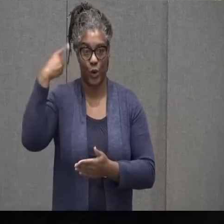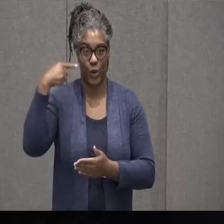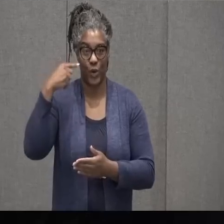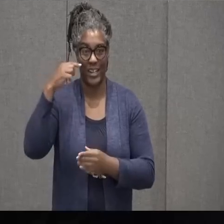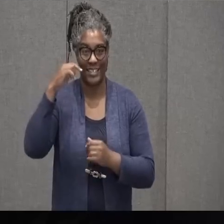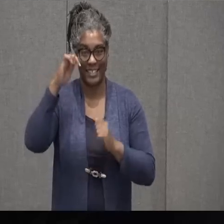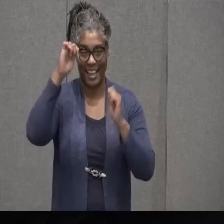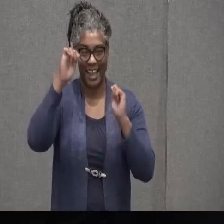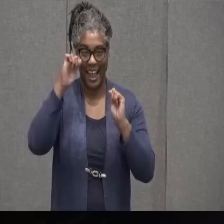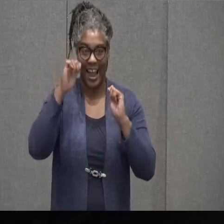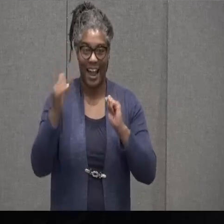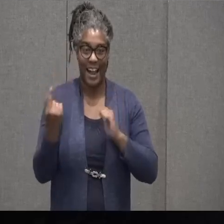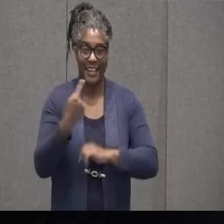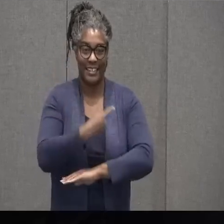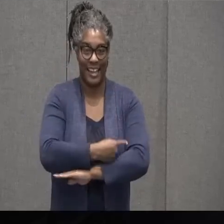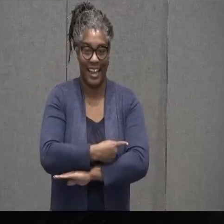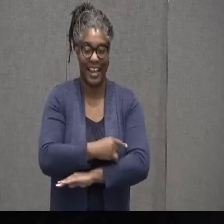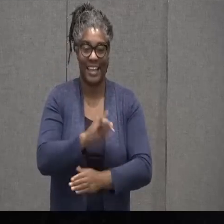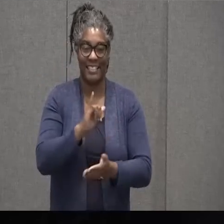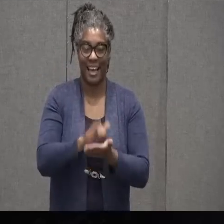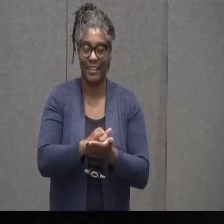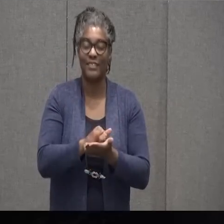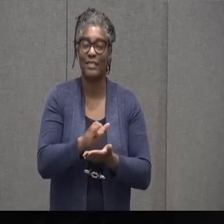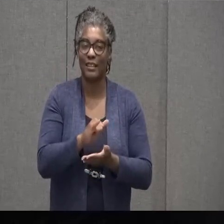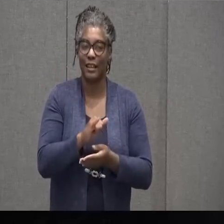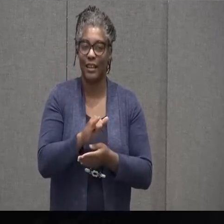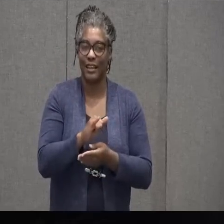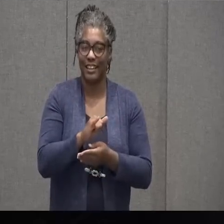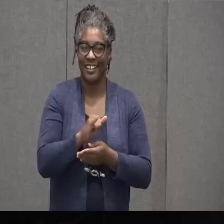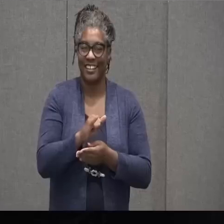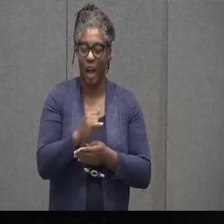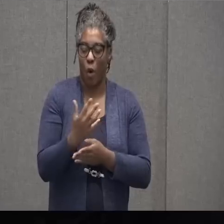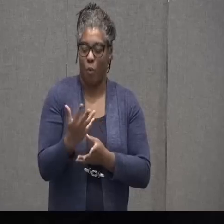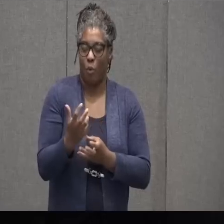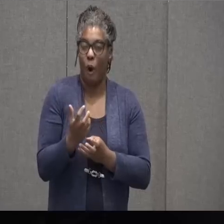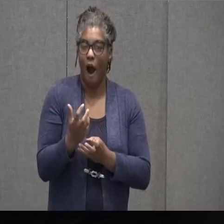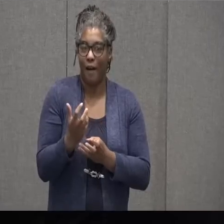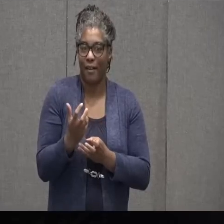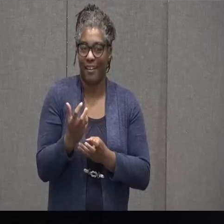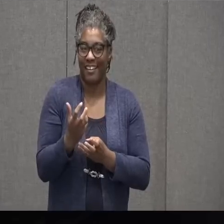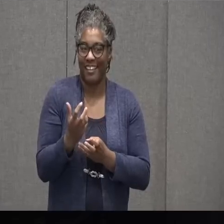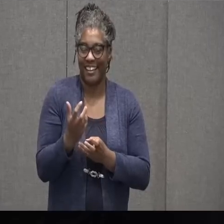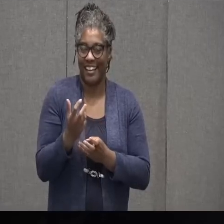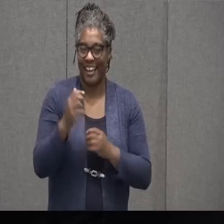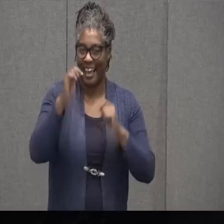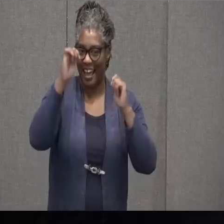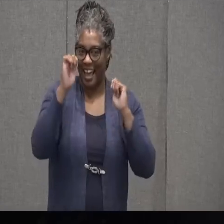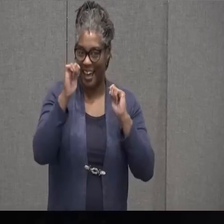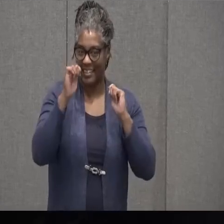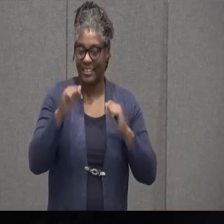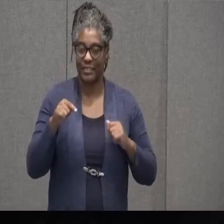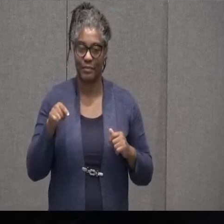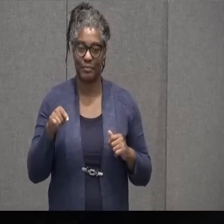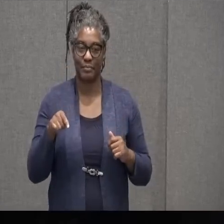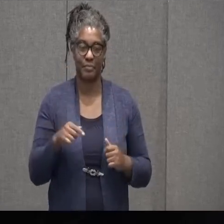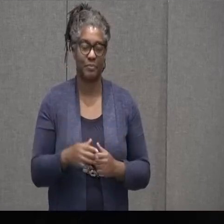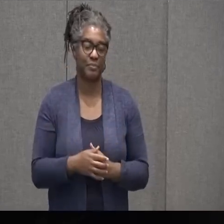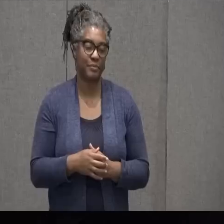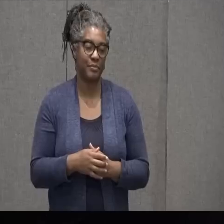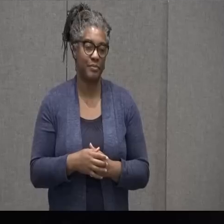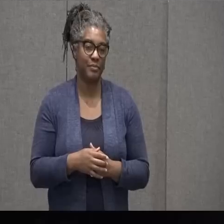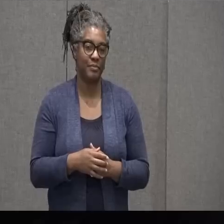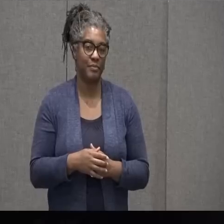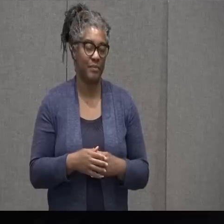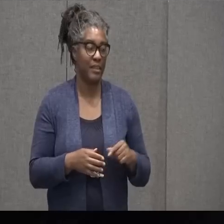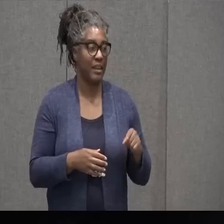So this was a want hat, right? It's a lovely hat. So this was my want, but this